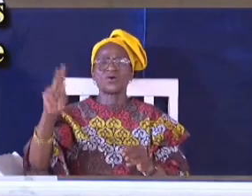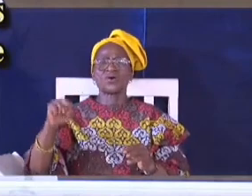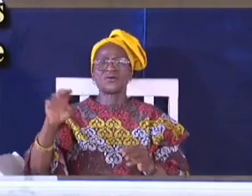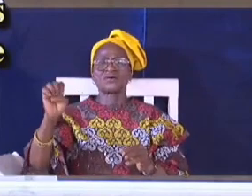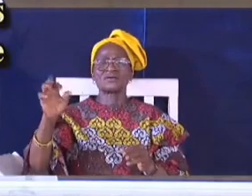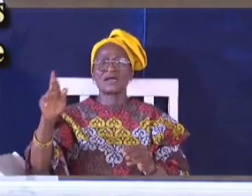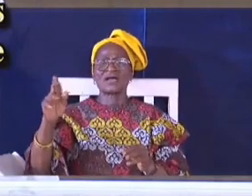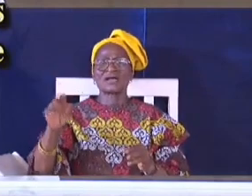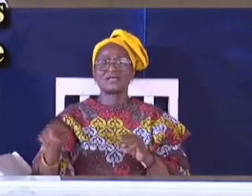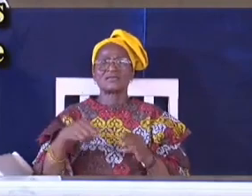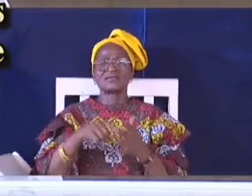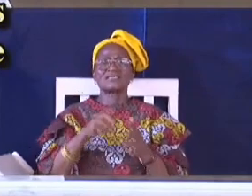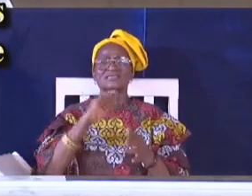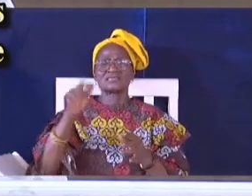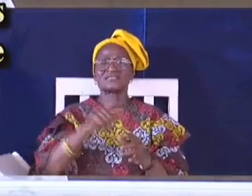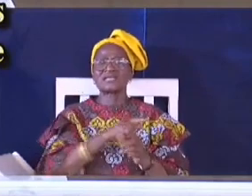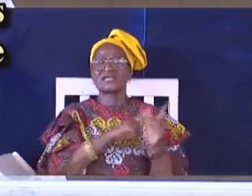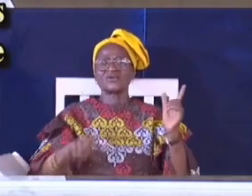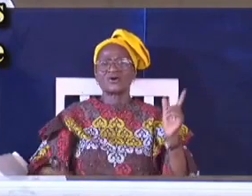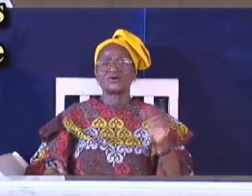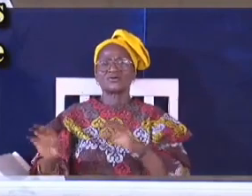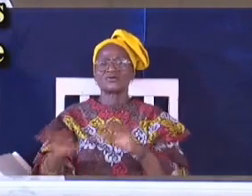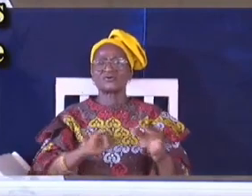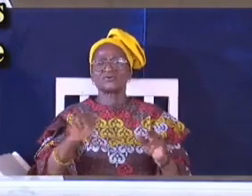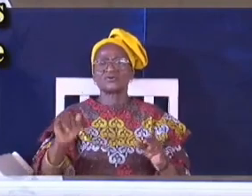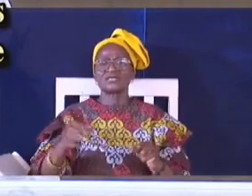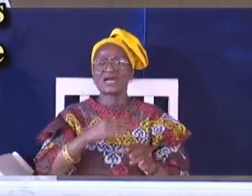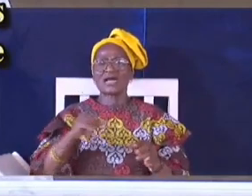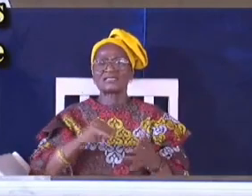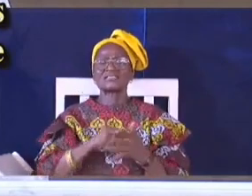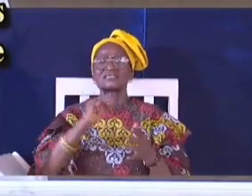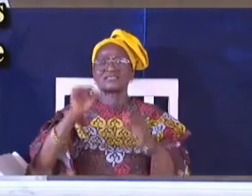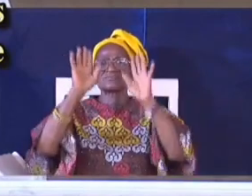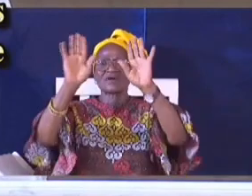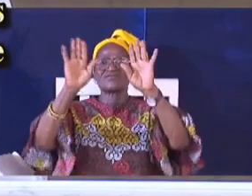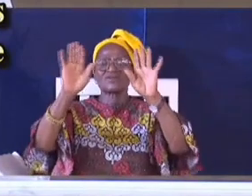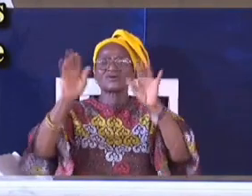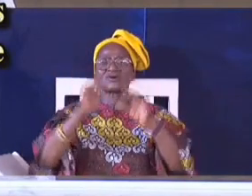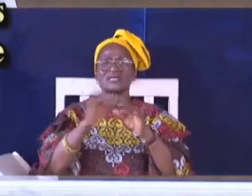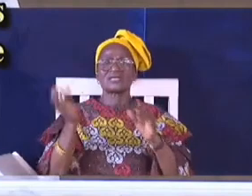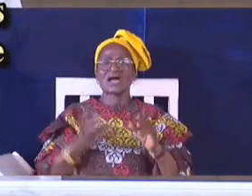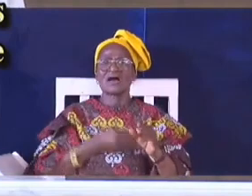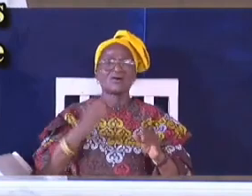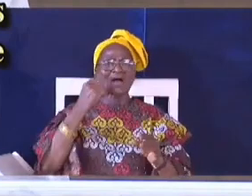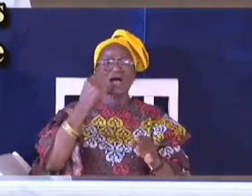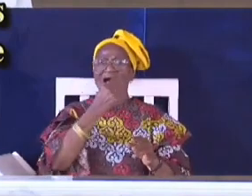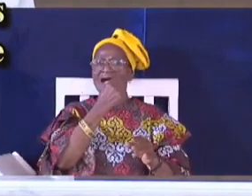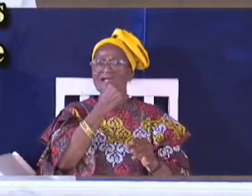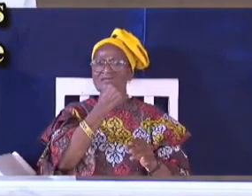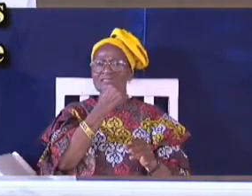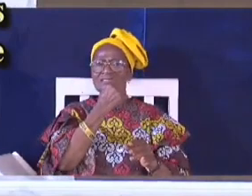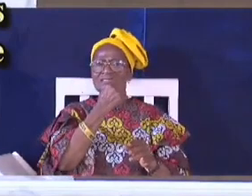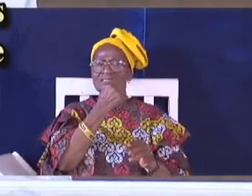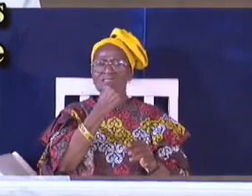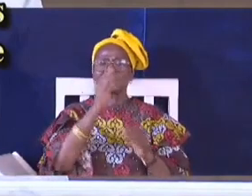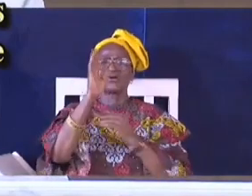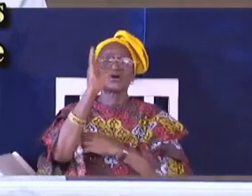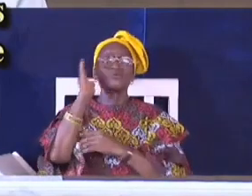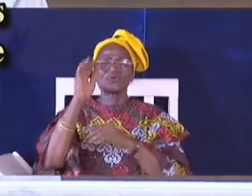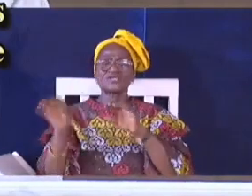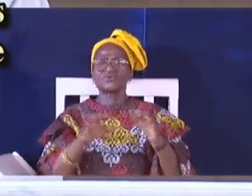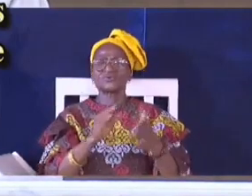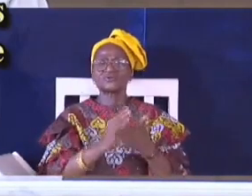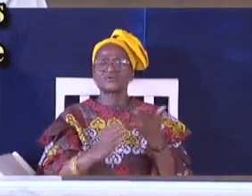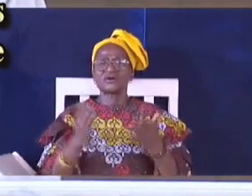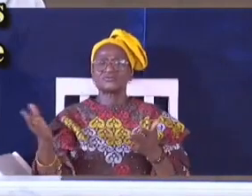This is the Lord's doing, and it is marvelous in our eyes. God is going to do